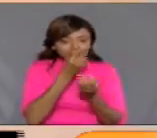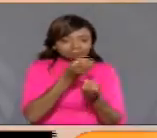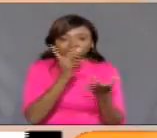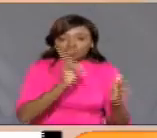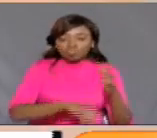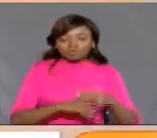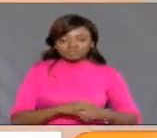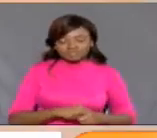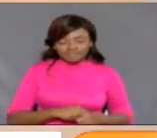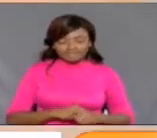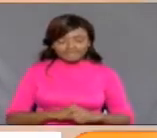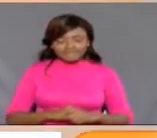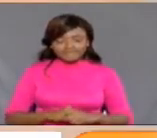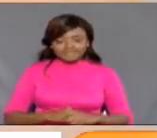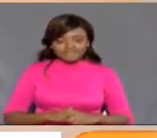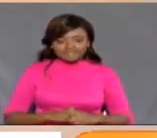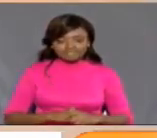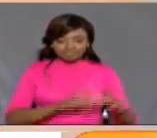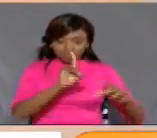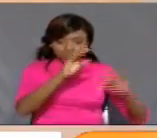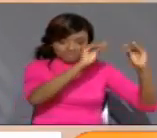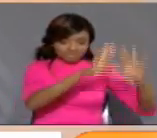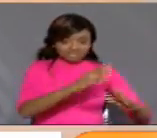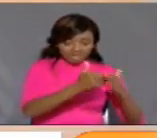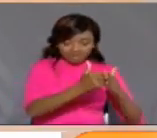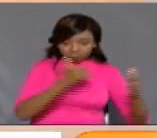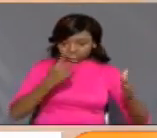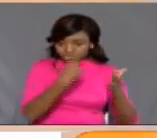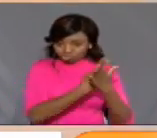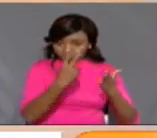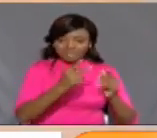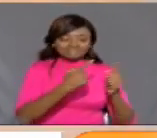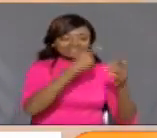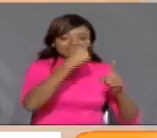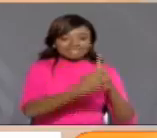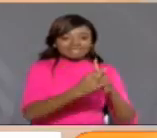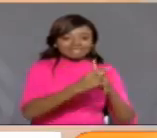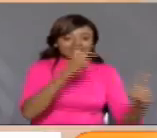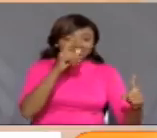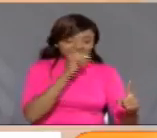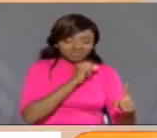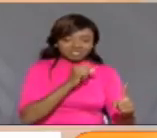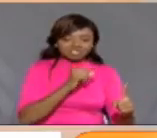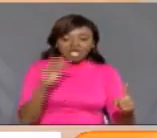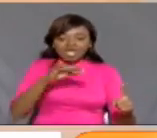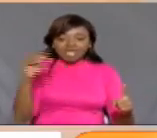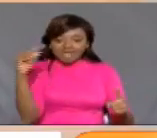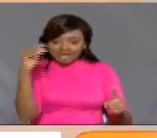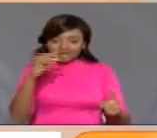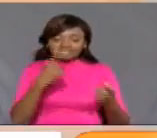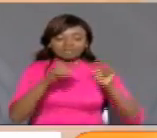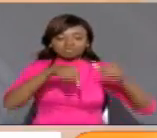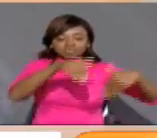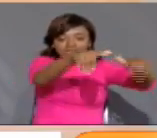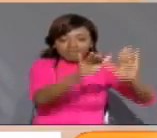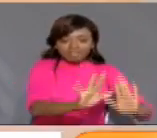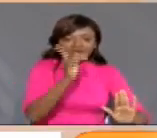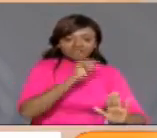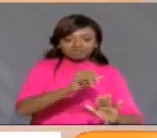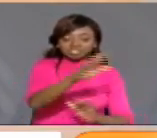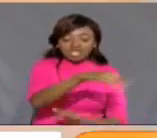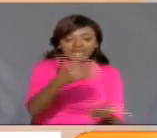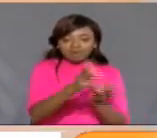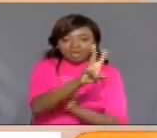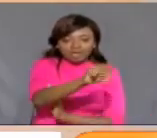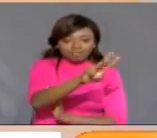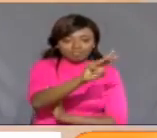From BBI, a teacher who was killed 2 weeks ago in Garissa was buried today in Mwingi in an emotional send-off as two